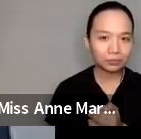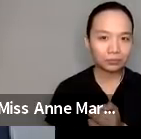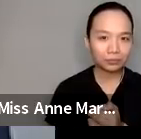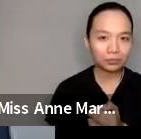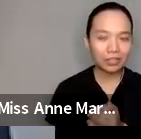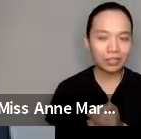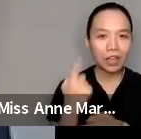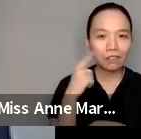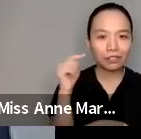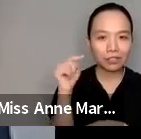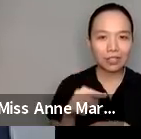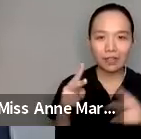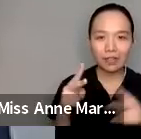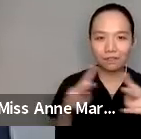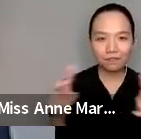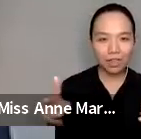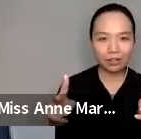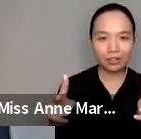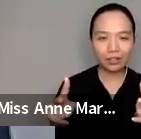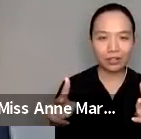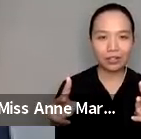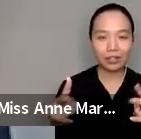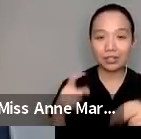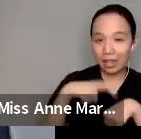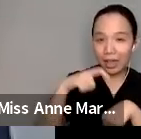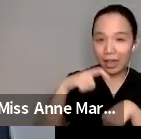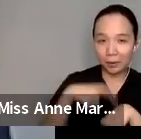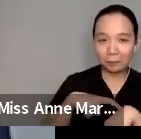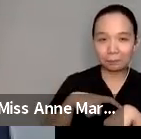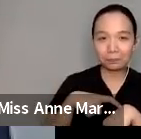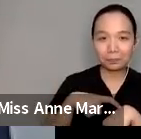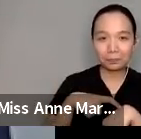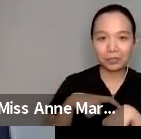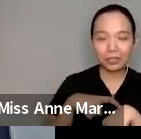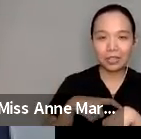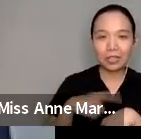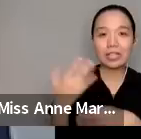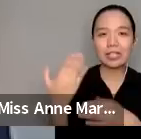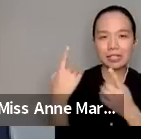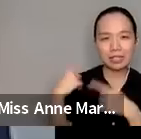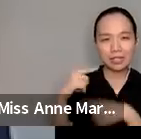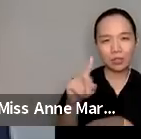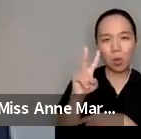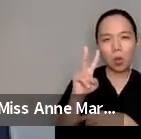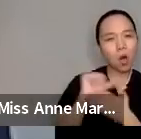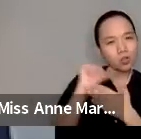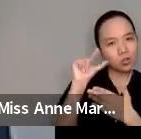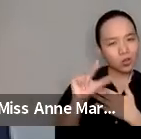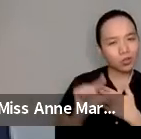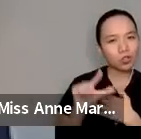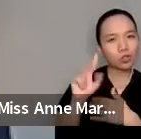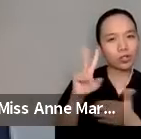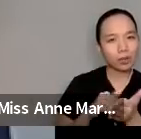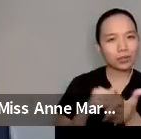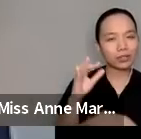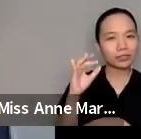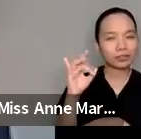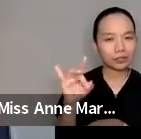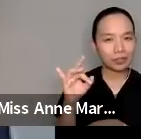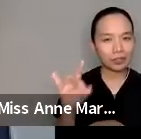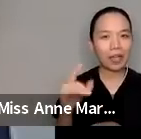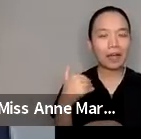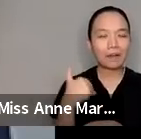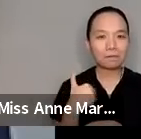Of this very challenging time, however, since August 2018, when the college was supervised